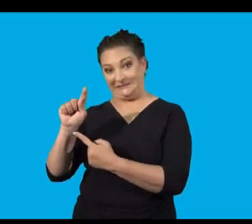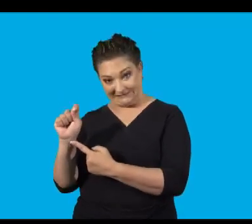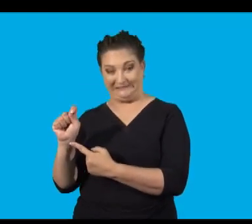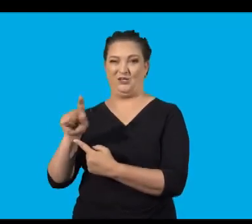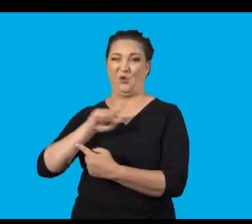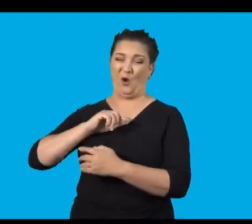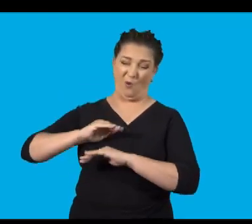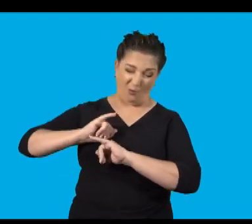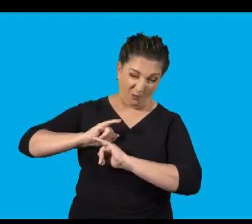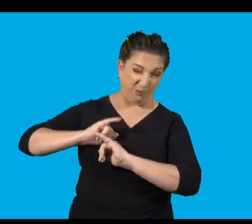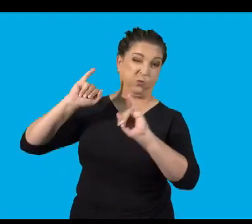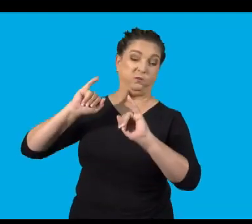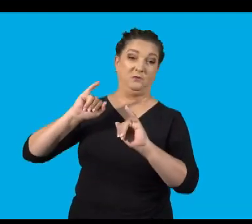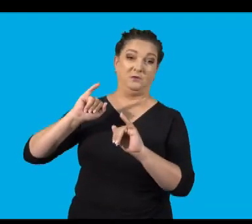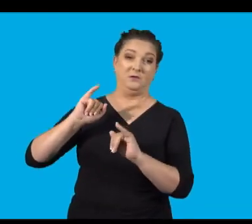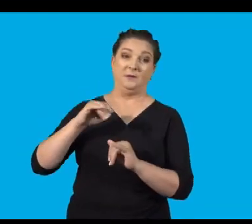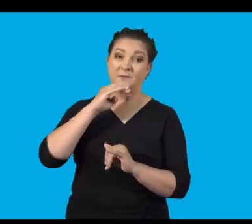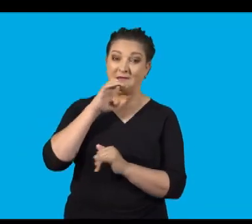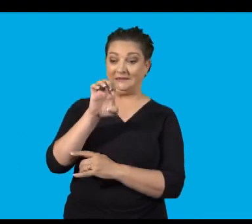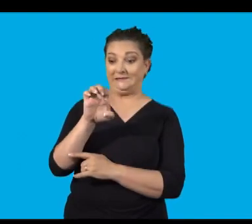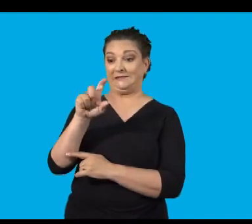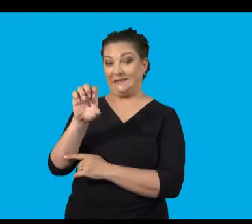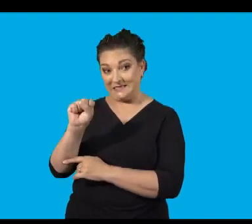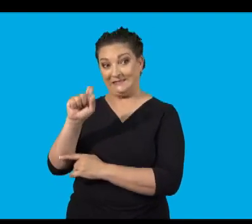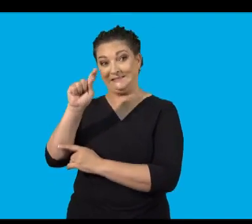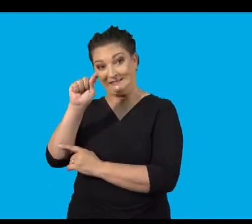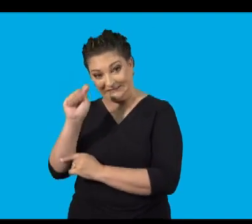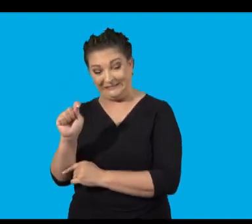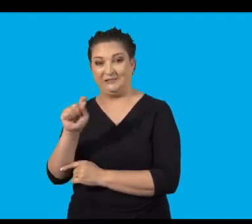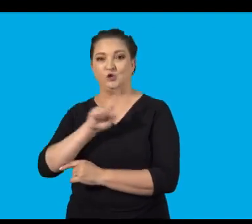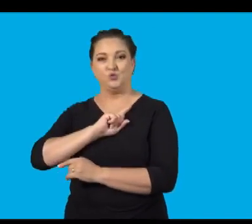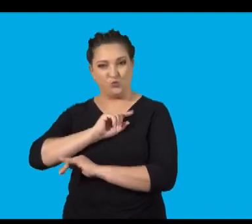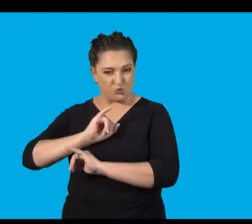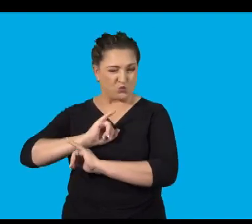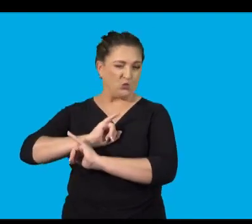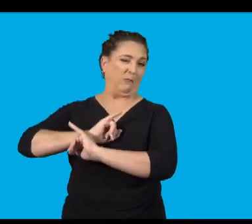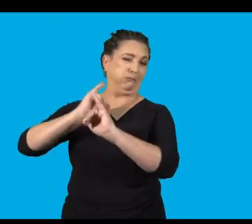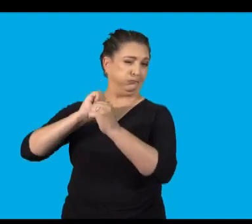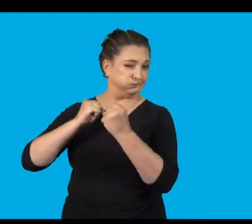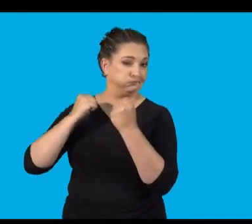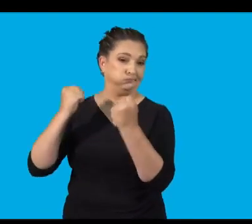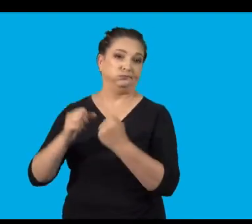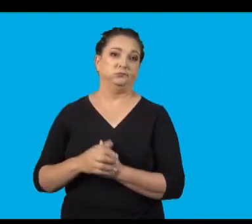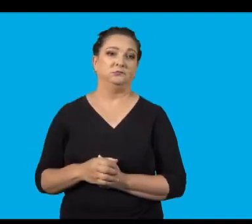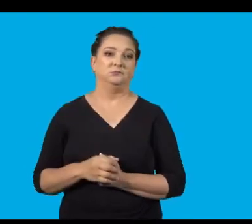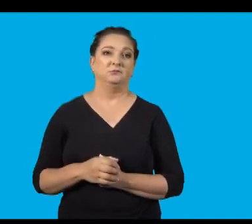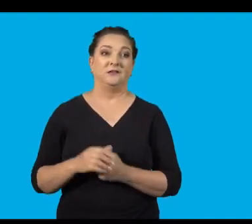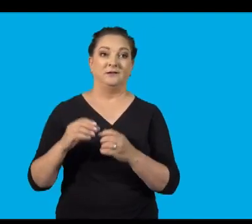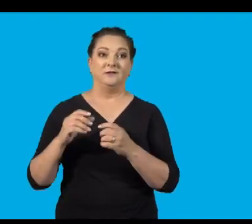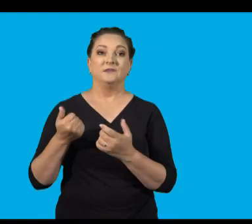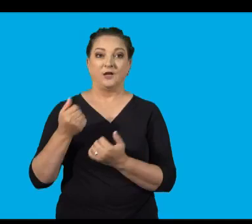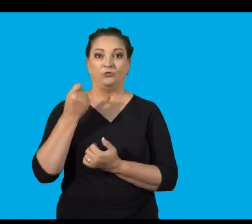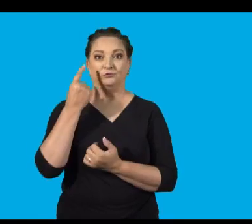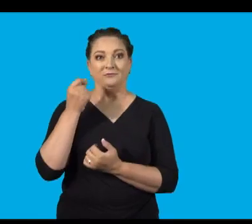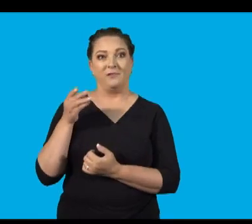in this case, we're going to say plus EST, all right? And I'm going to make a little cloud around it